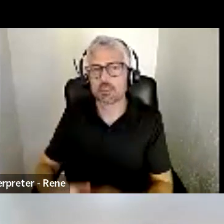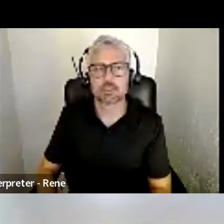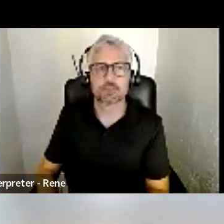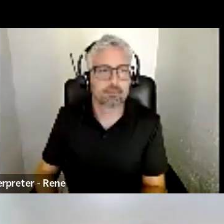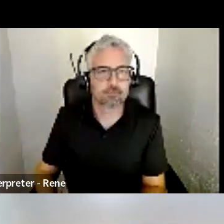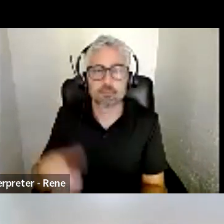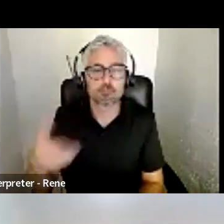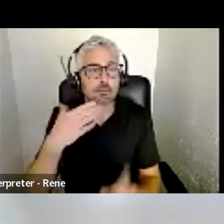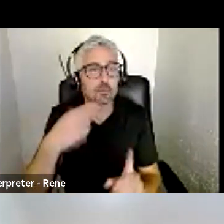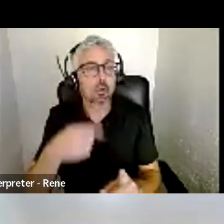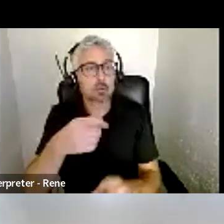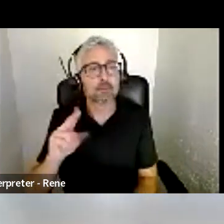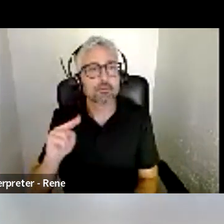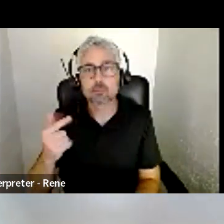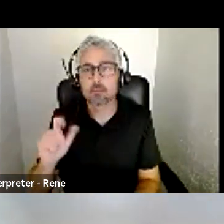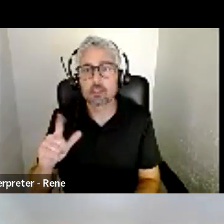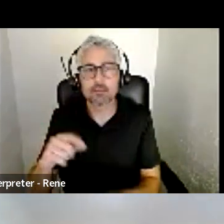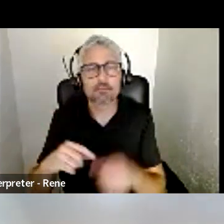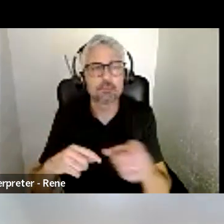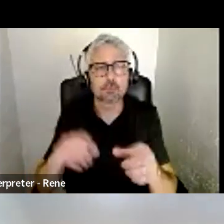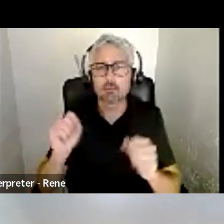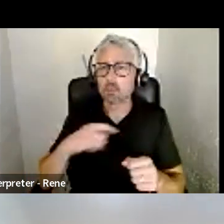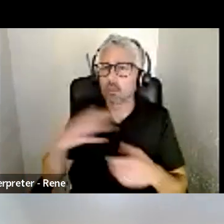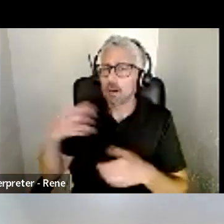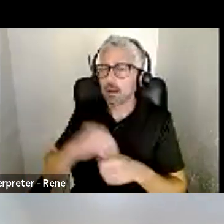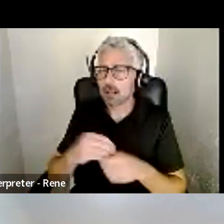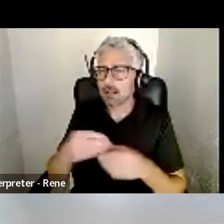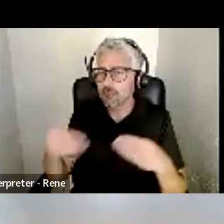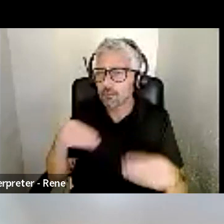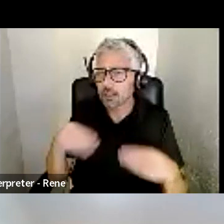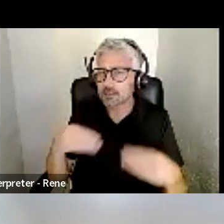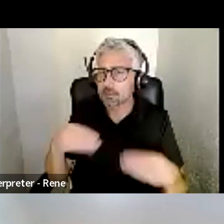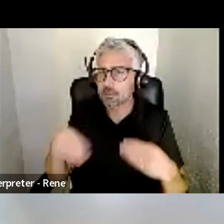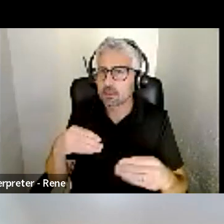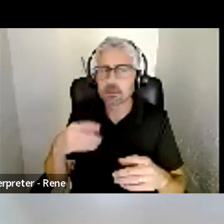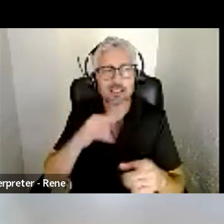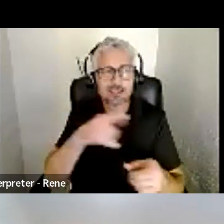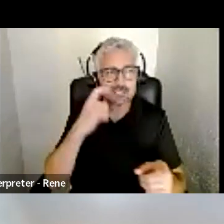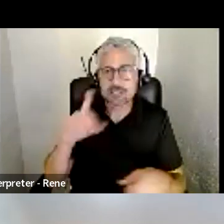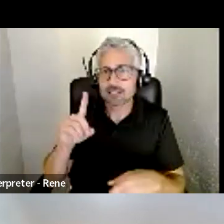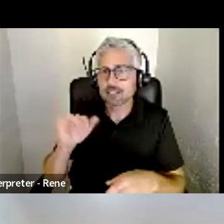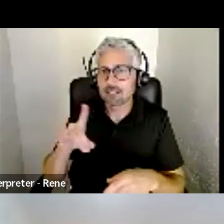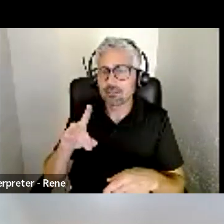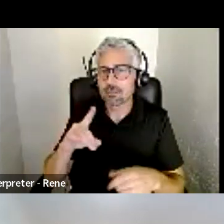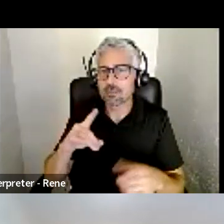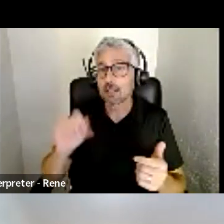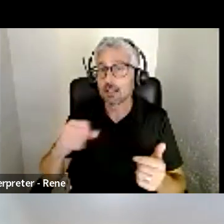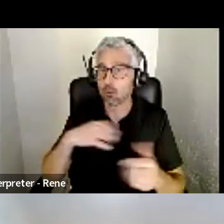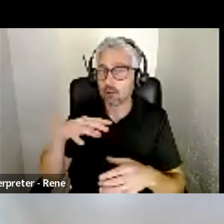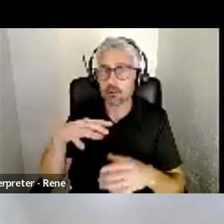Great point. Thank you. Nigel. Is there a way of building in flexibility to directly relate to what David was talking about? So for